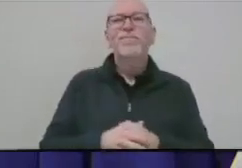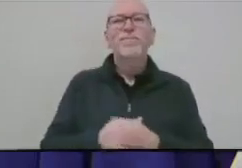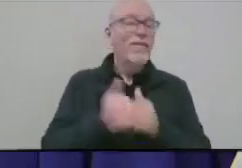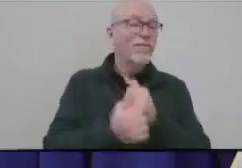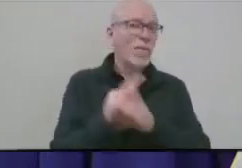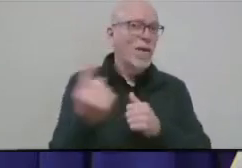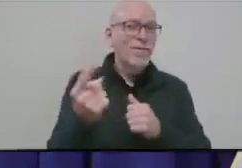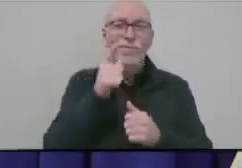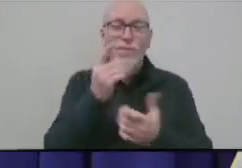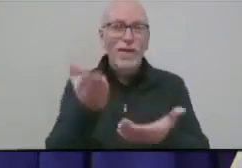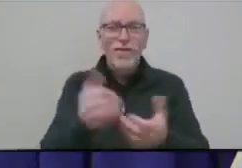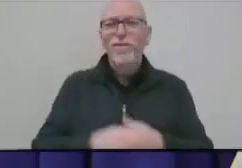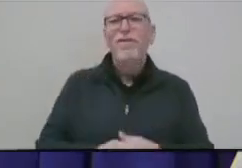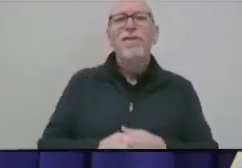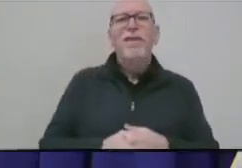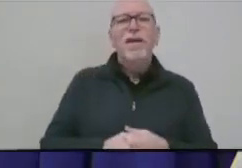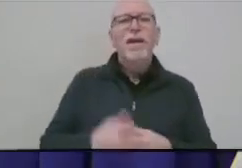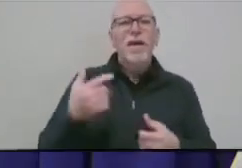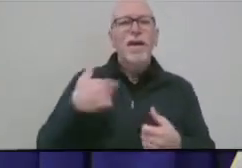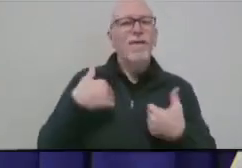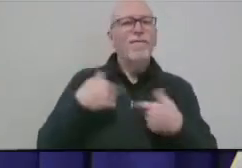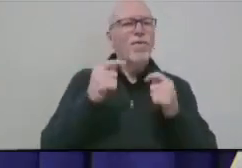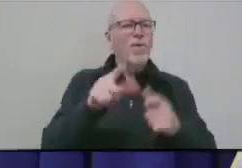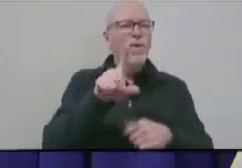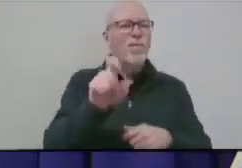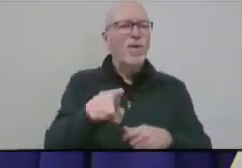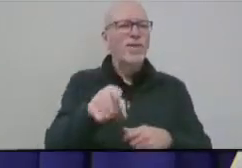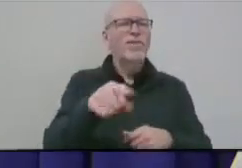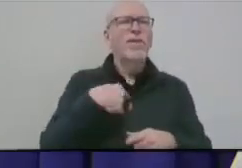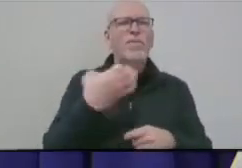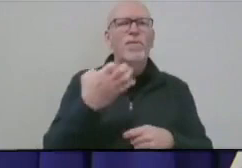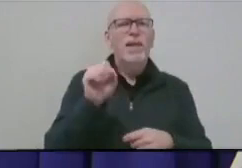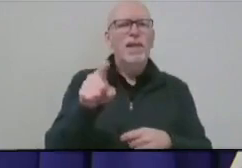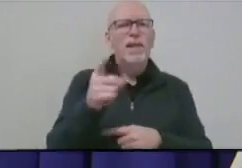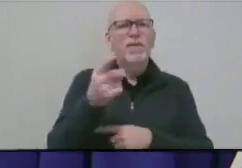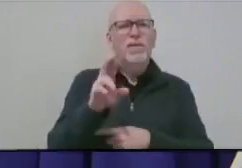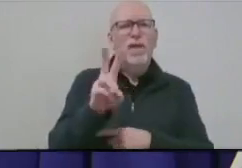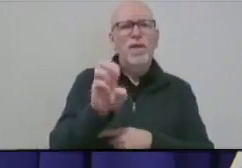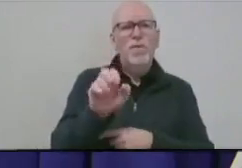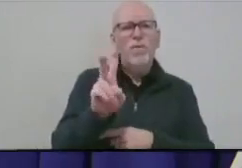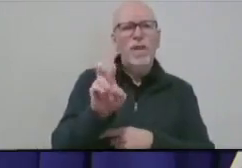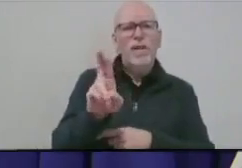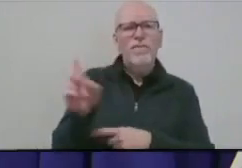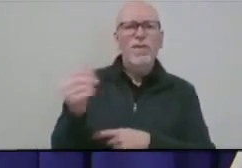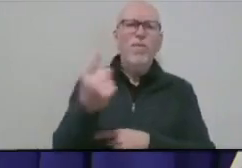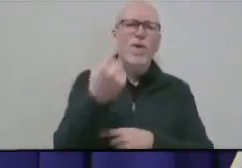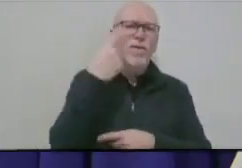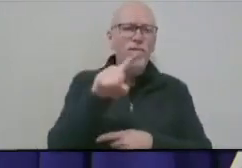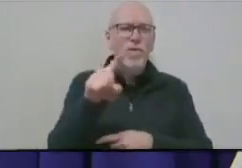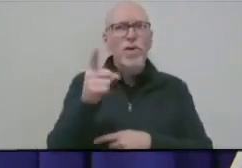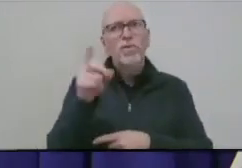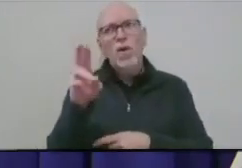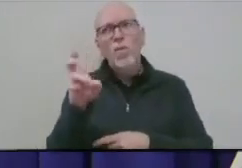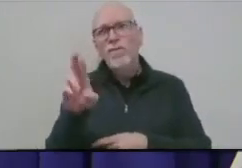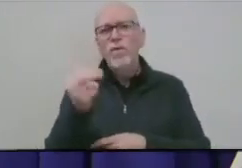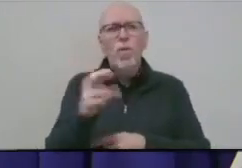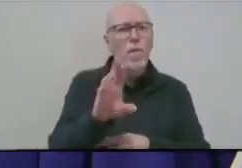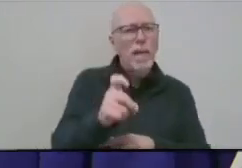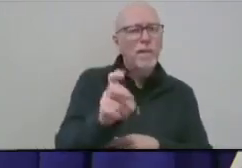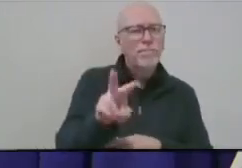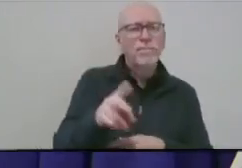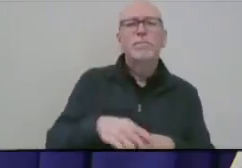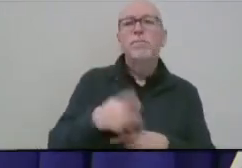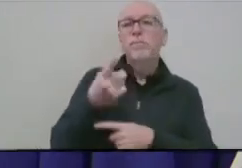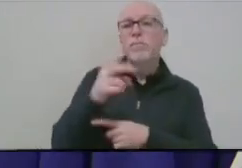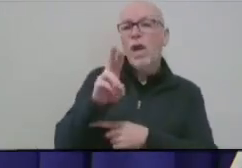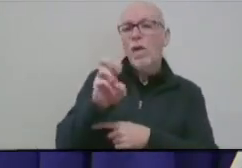Everyone else who's there. I have a quick question I wanted to ask Dr. Weaver, and then one for either Dr. Weaver or Dr. Box. My question for Dr. Weaver,